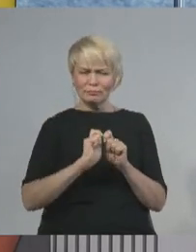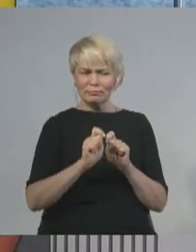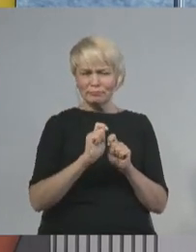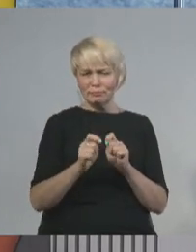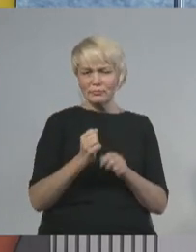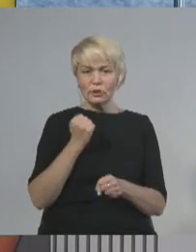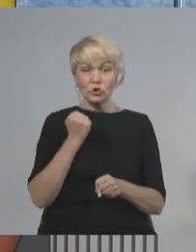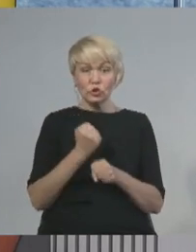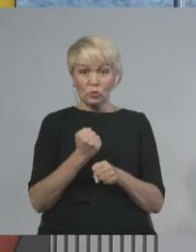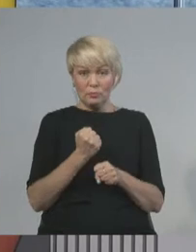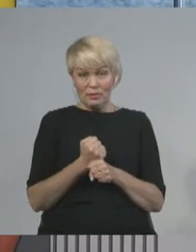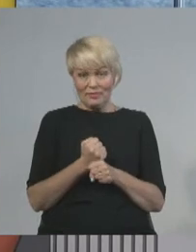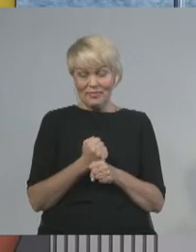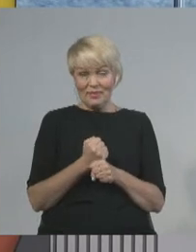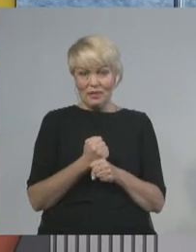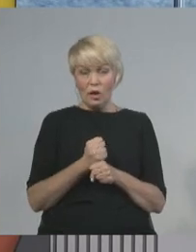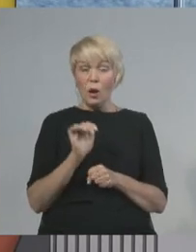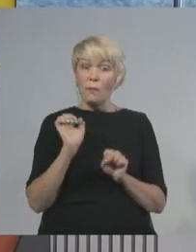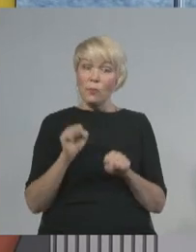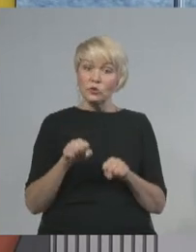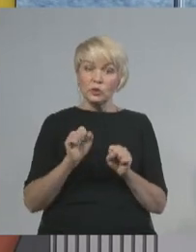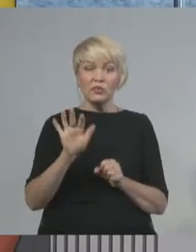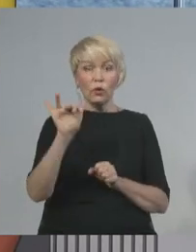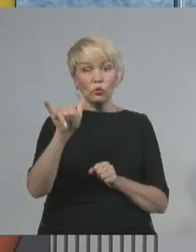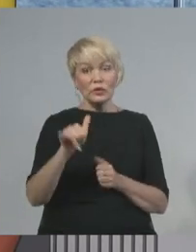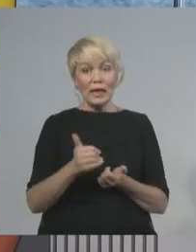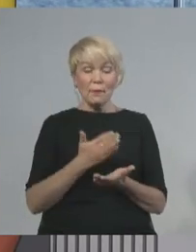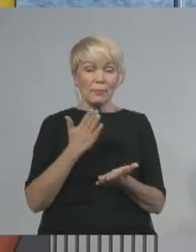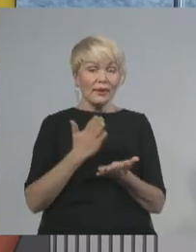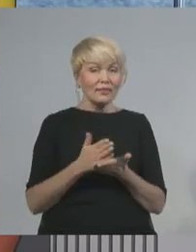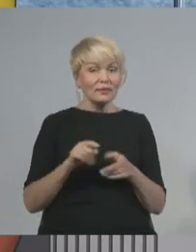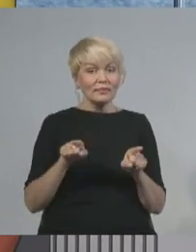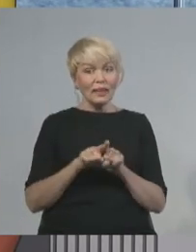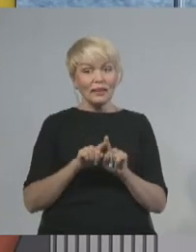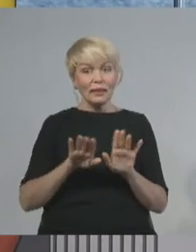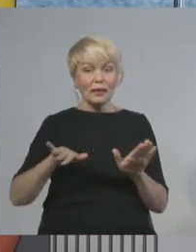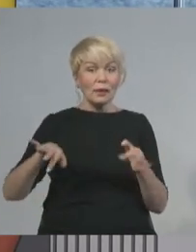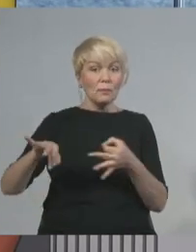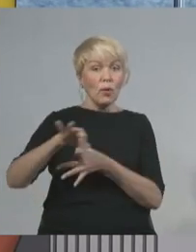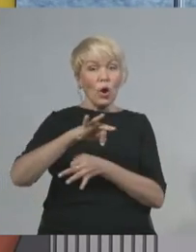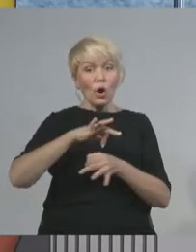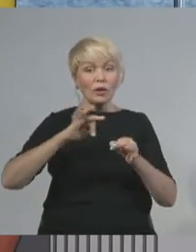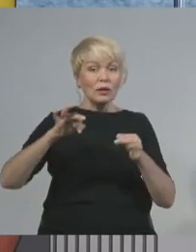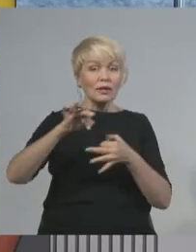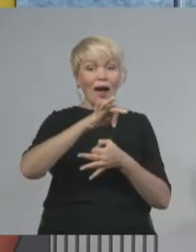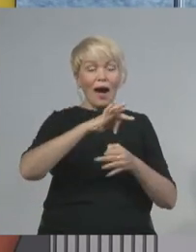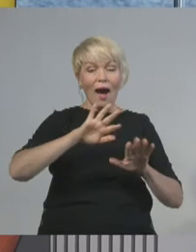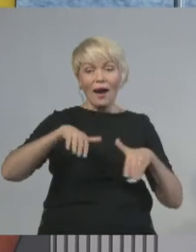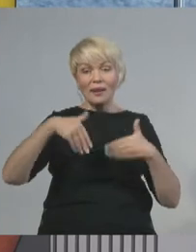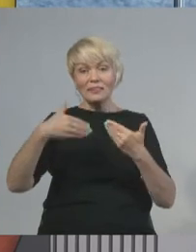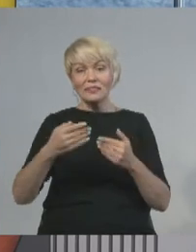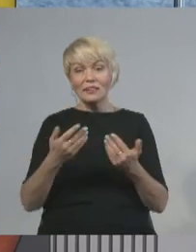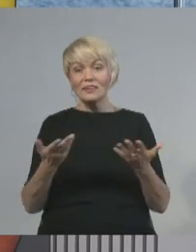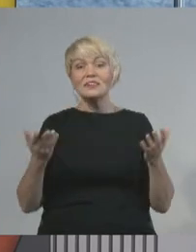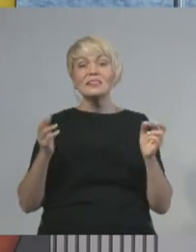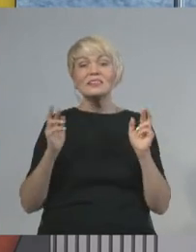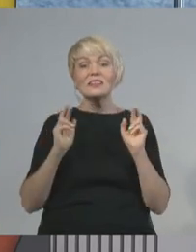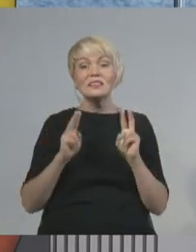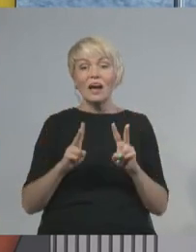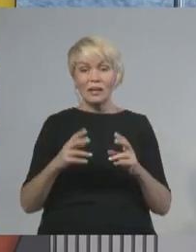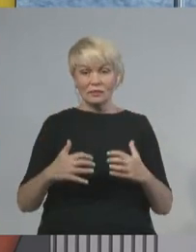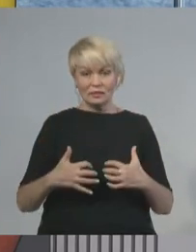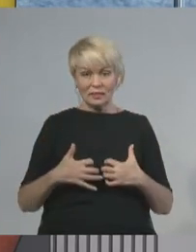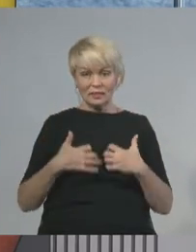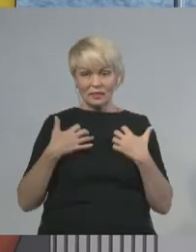it is interesting to read to the stories of the ambassadors of the ukrainians maybe you have any suggestions or